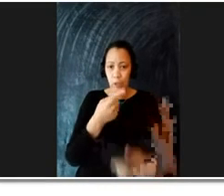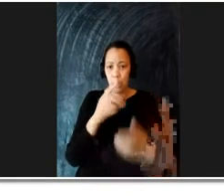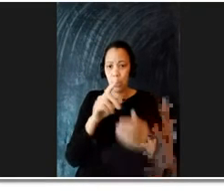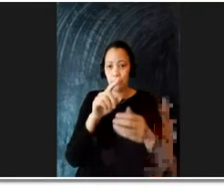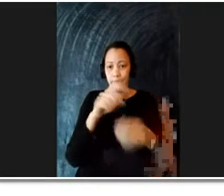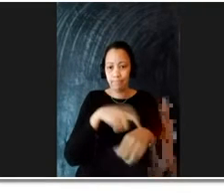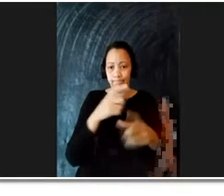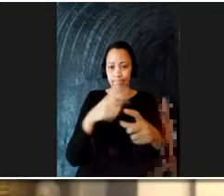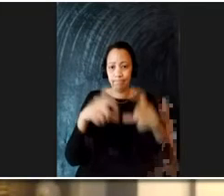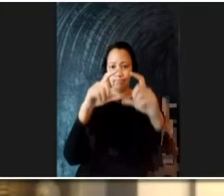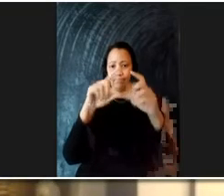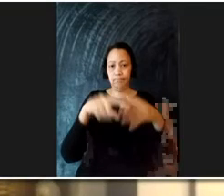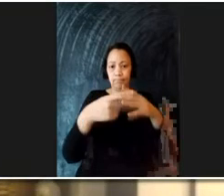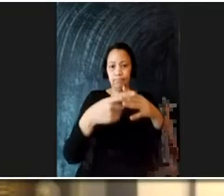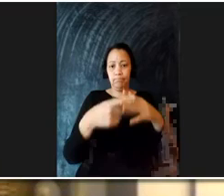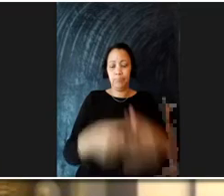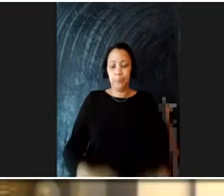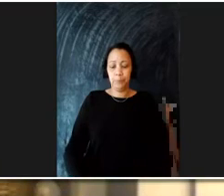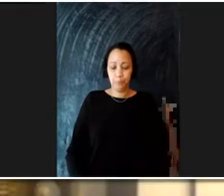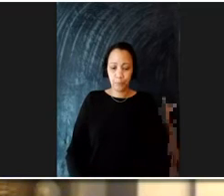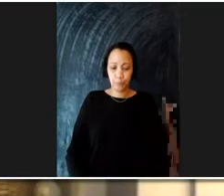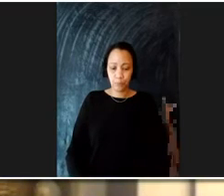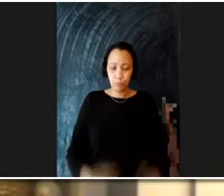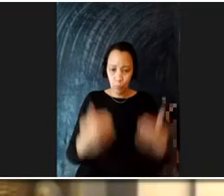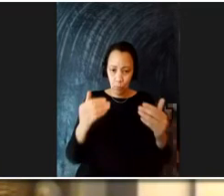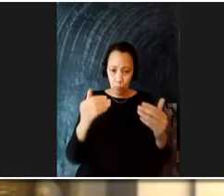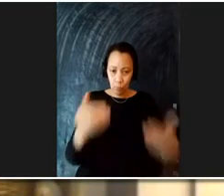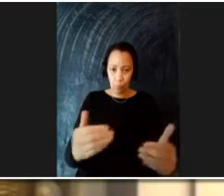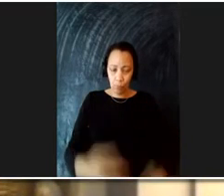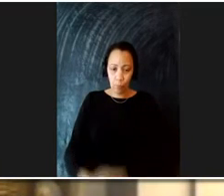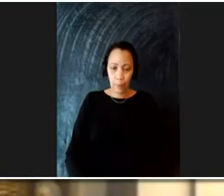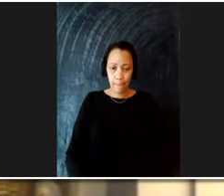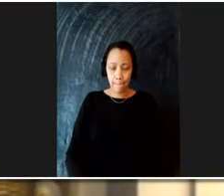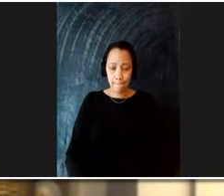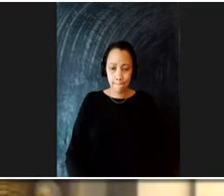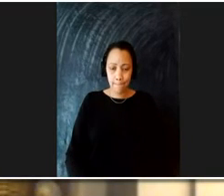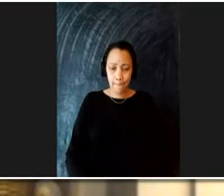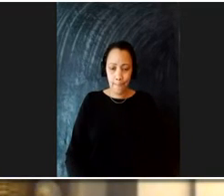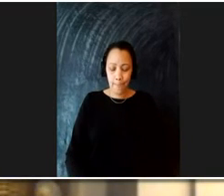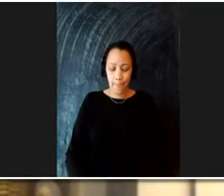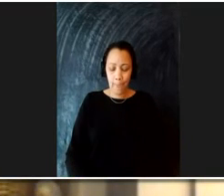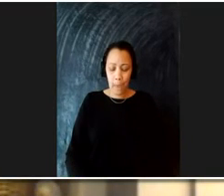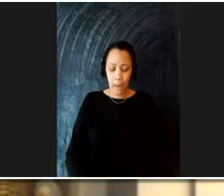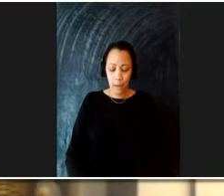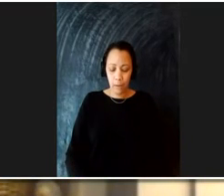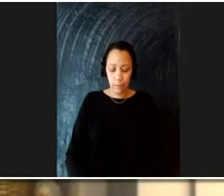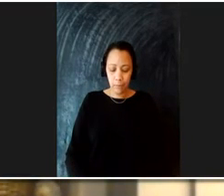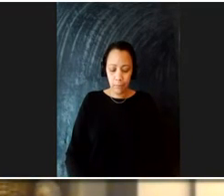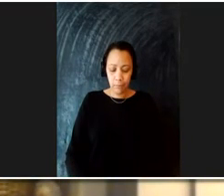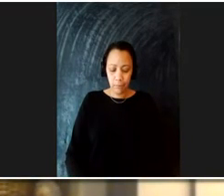begin is Sylvia Morris from SE available